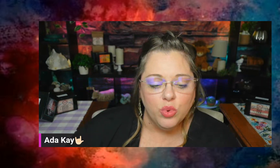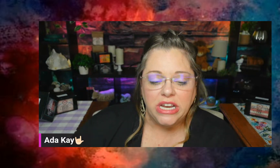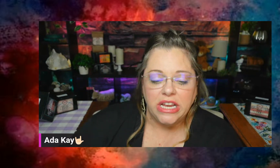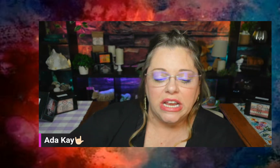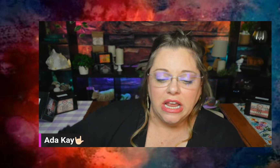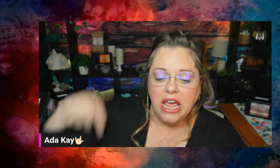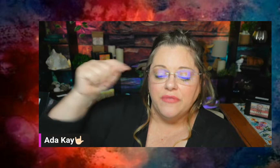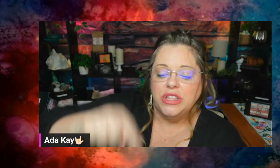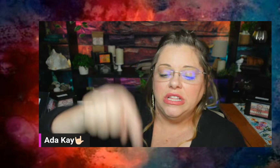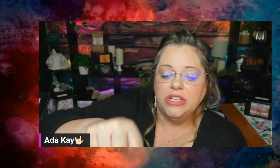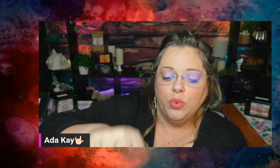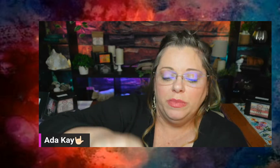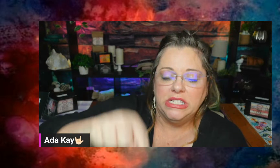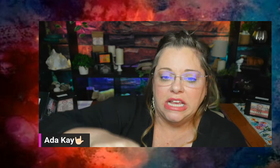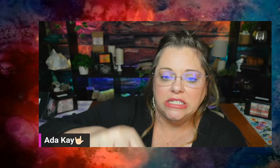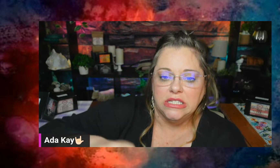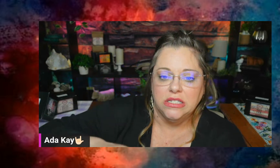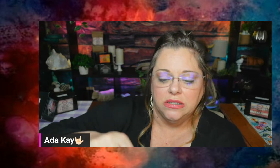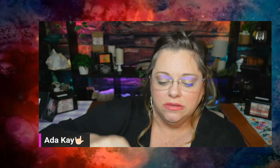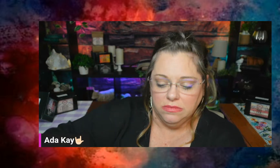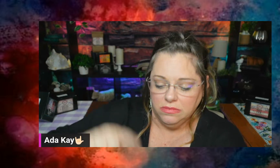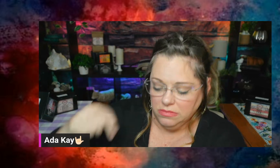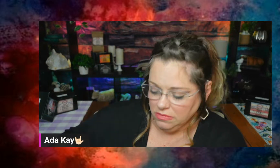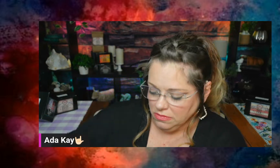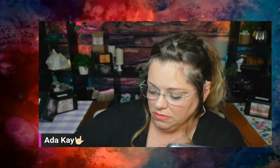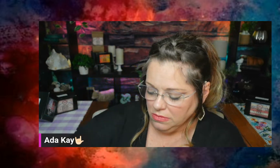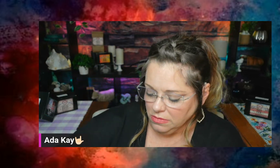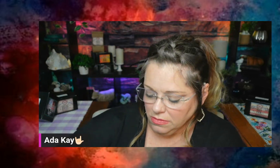I'm reading everything this woman says.